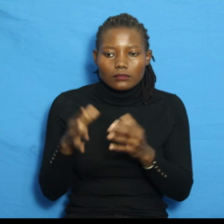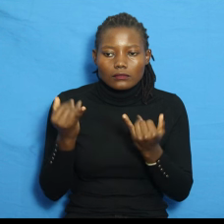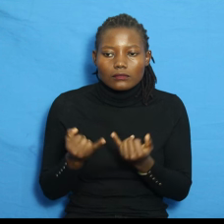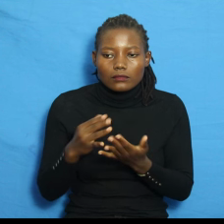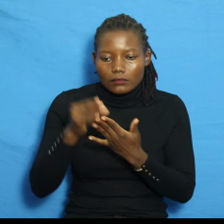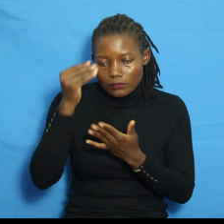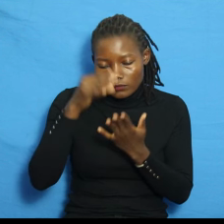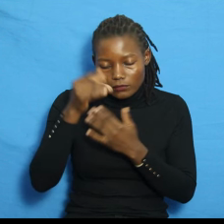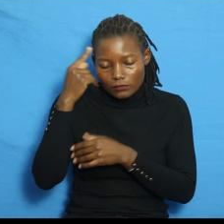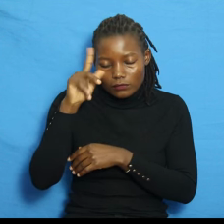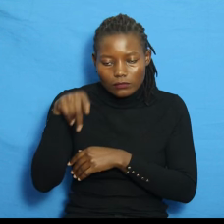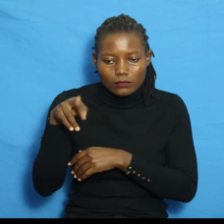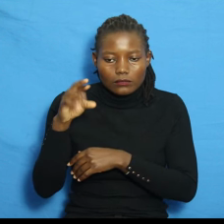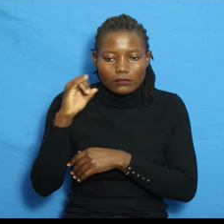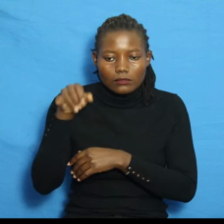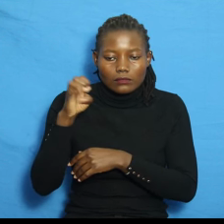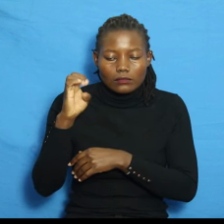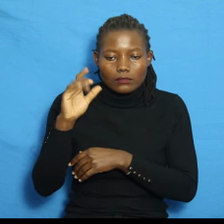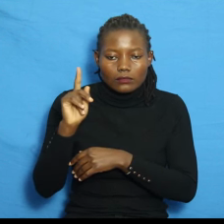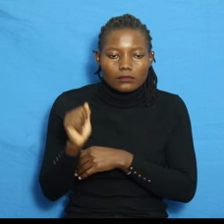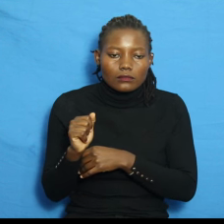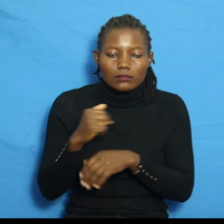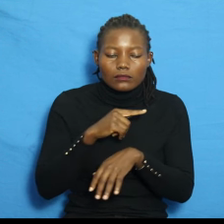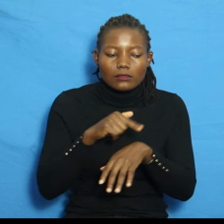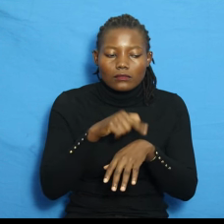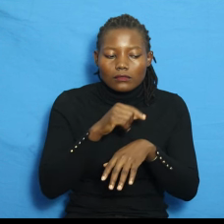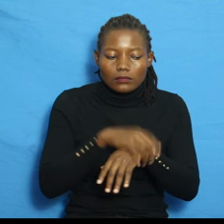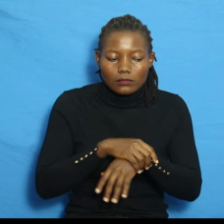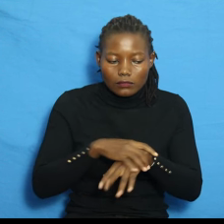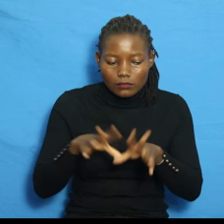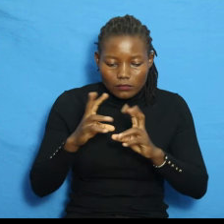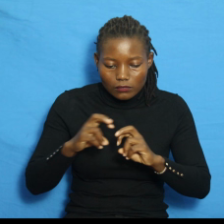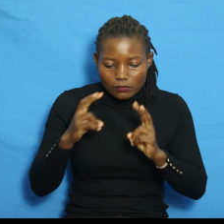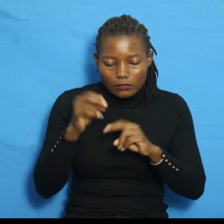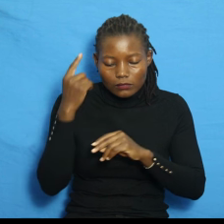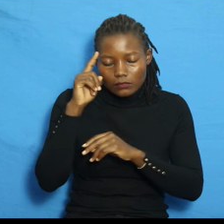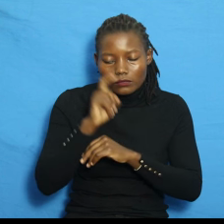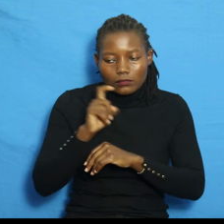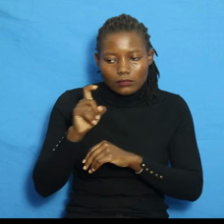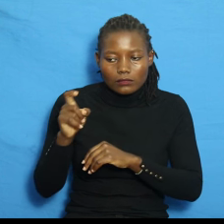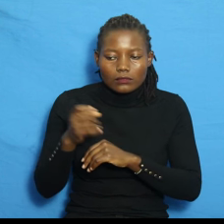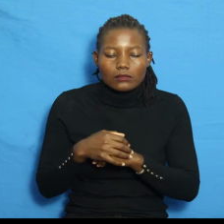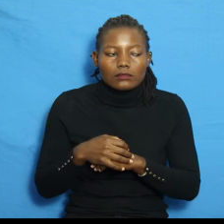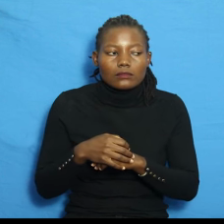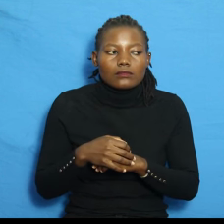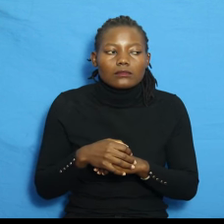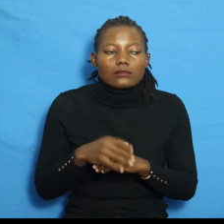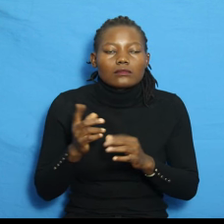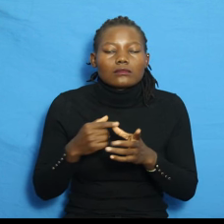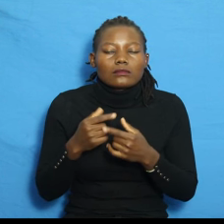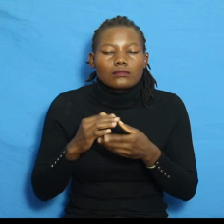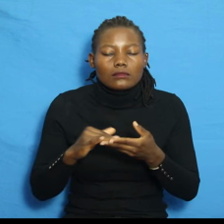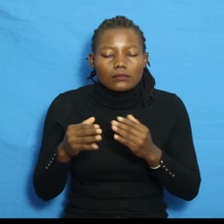also the air resistance. So the study of projectile motions is when we take an analysis of